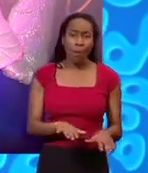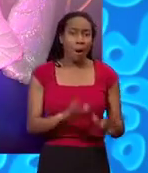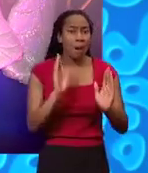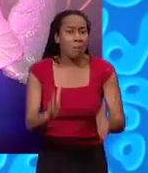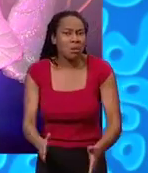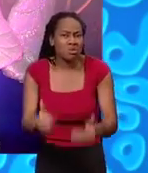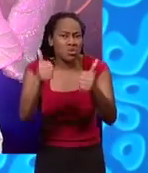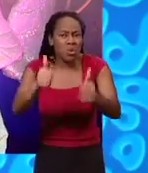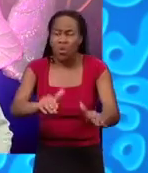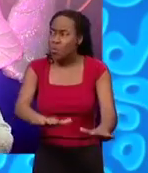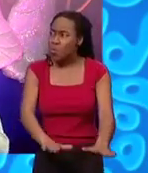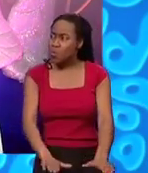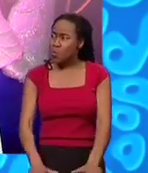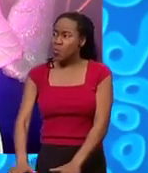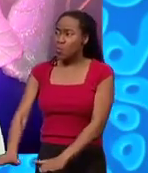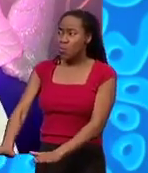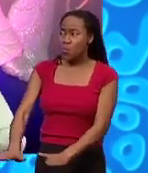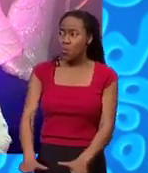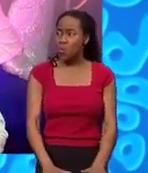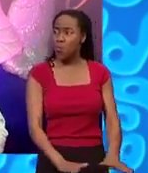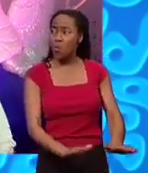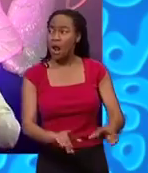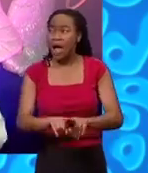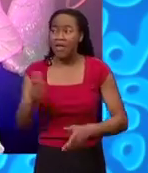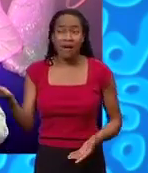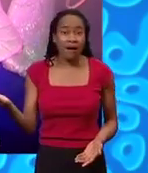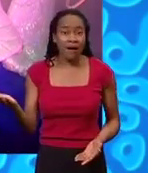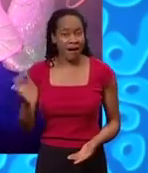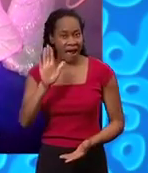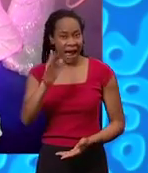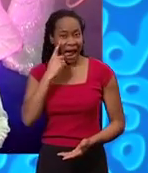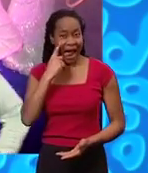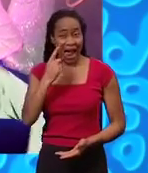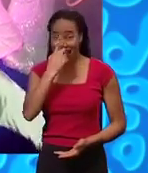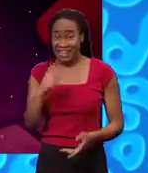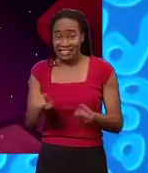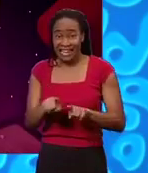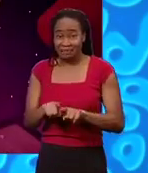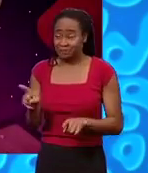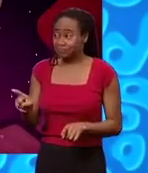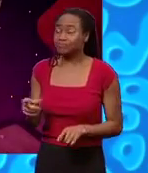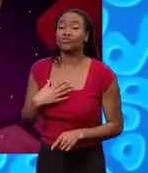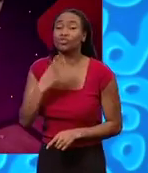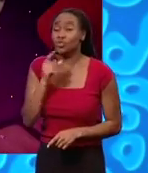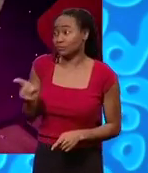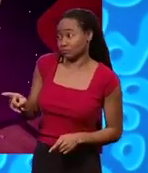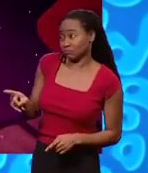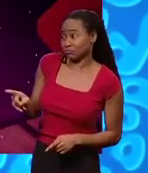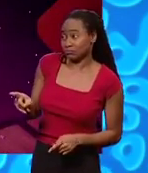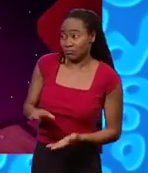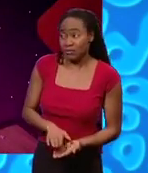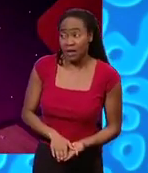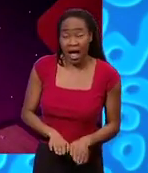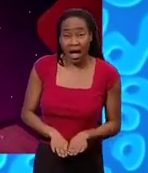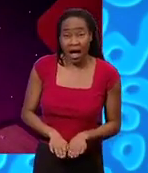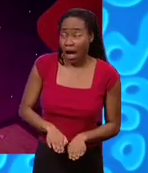space like that. Let's see if we can do some space walking. We're going to use this leg and lift it